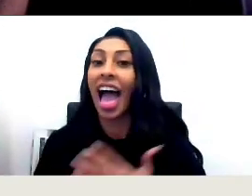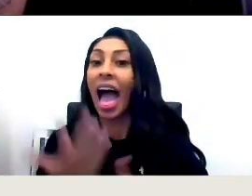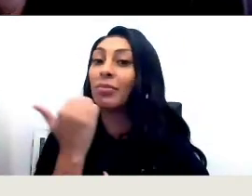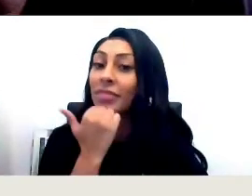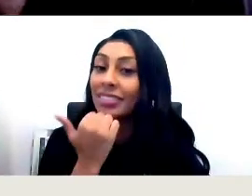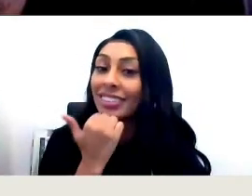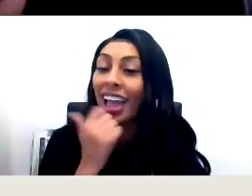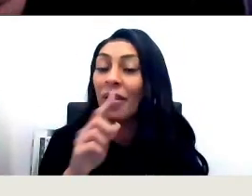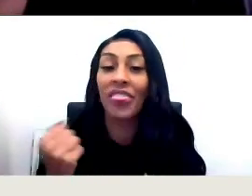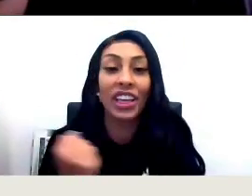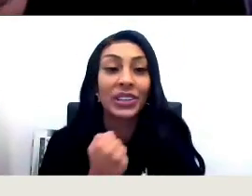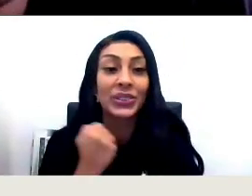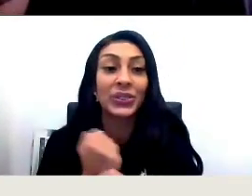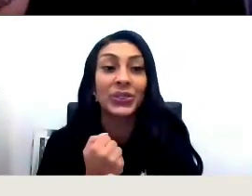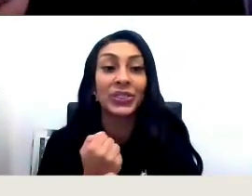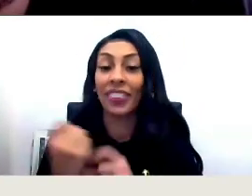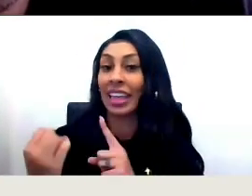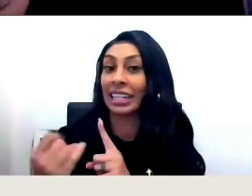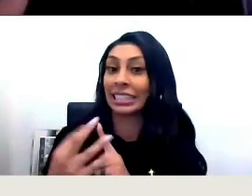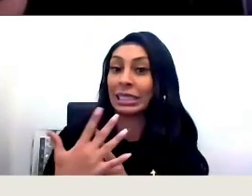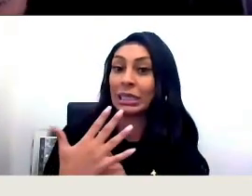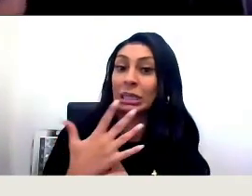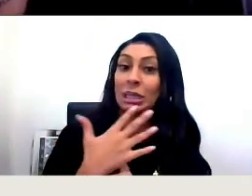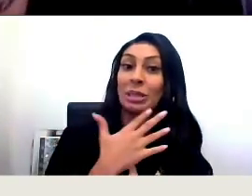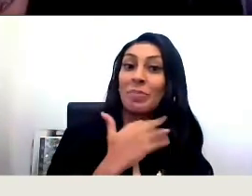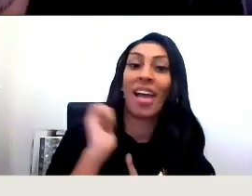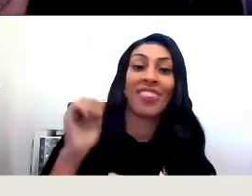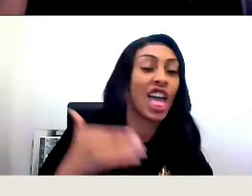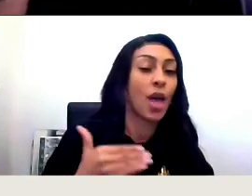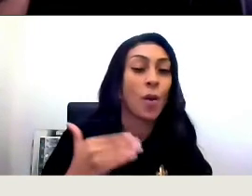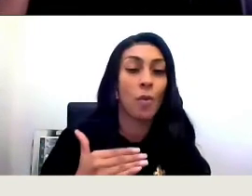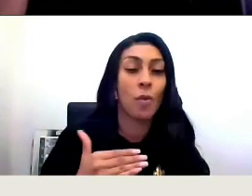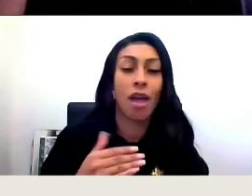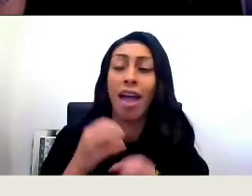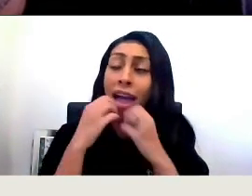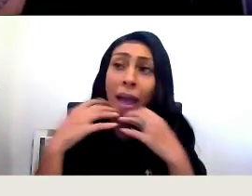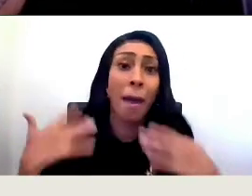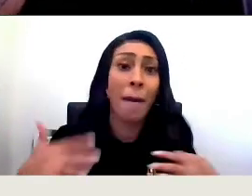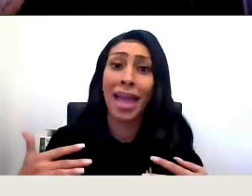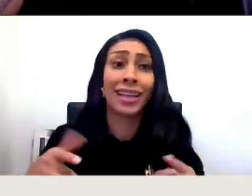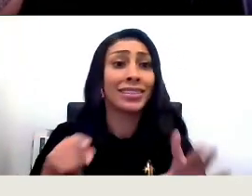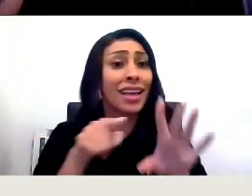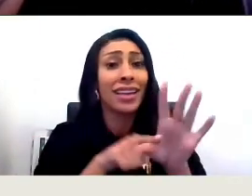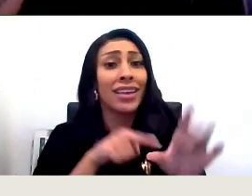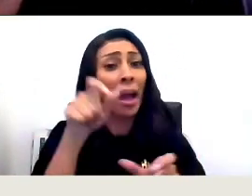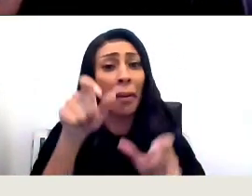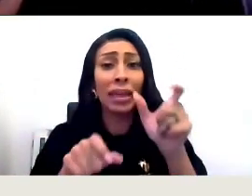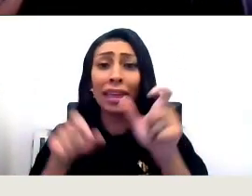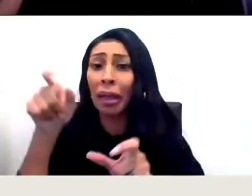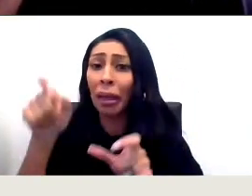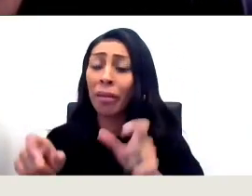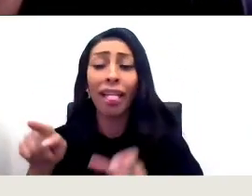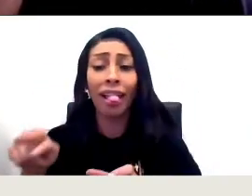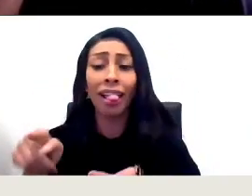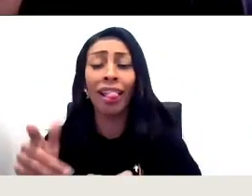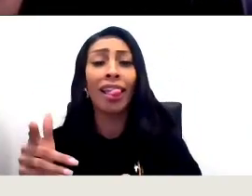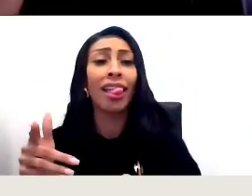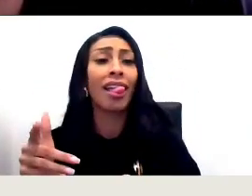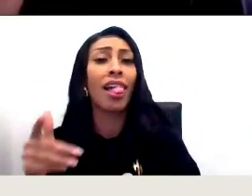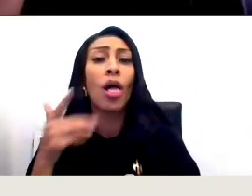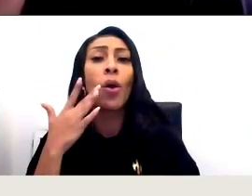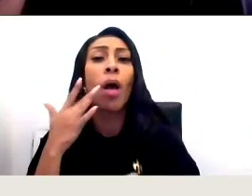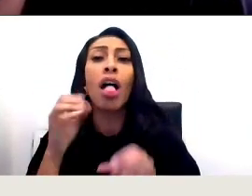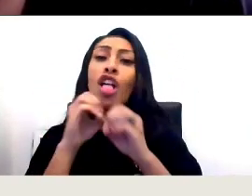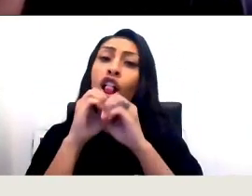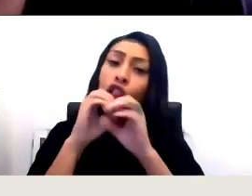what they're doing, and be inspired by their work. It's amazing how young people, when they are kind of